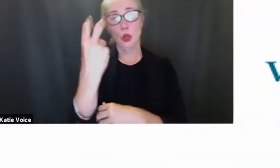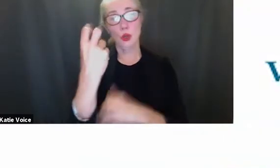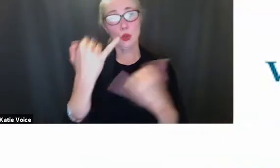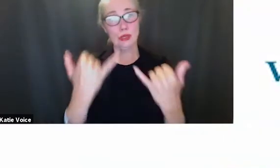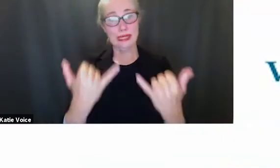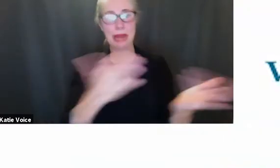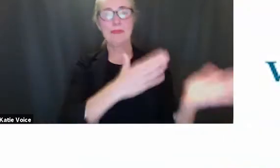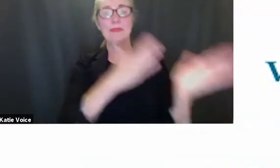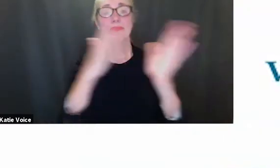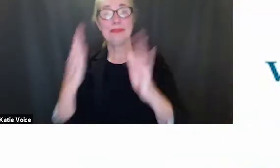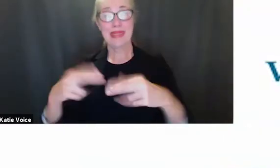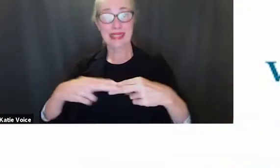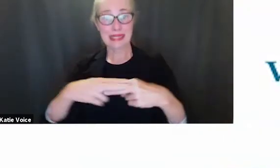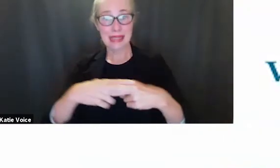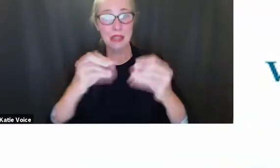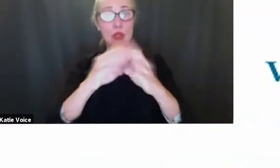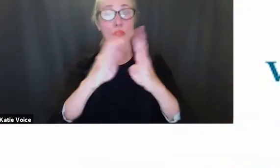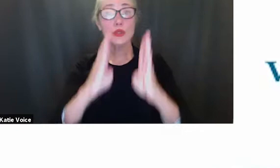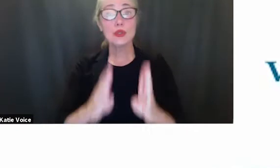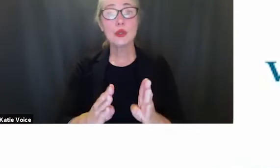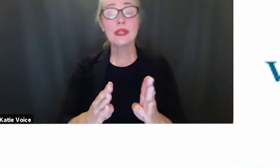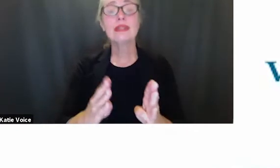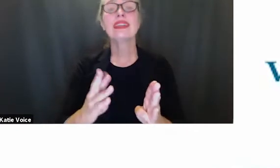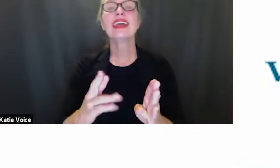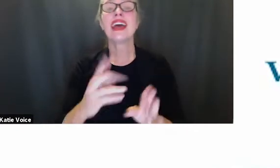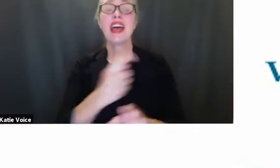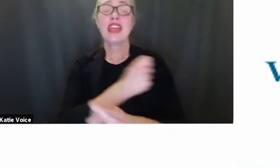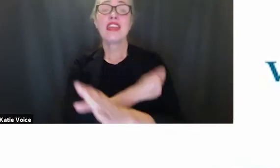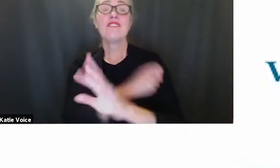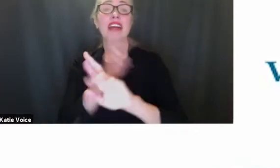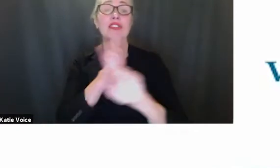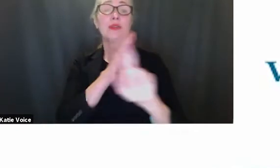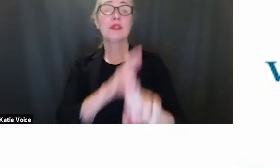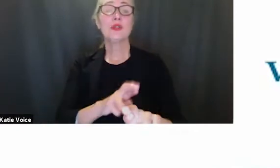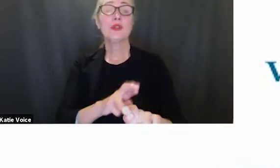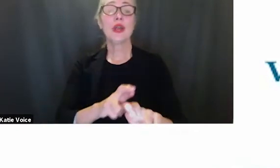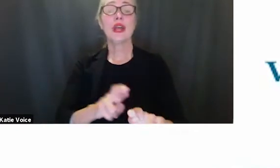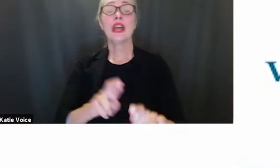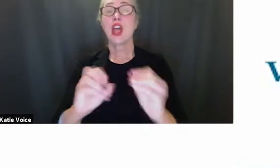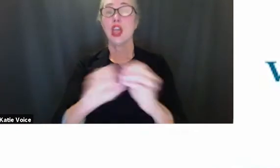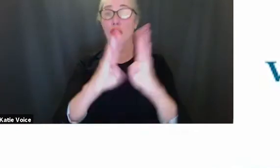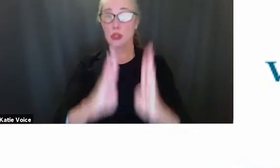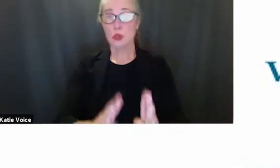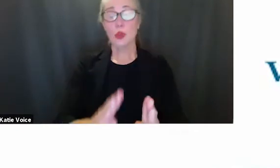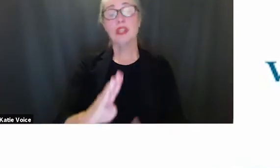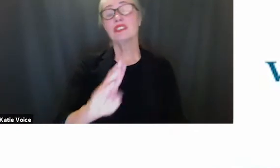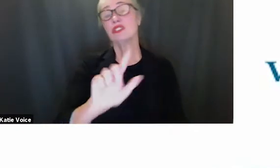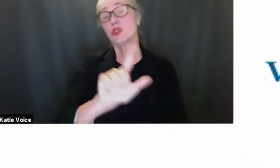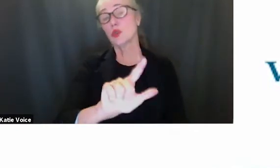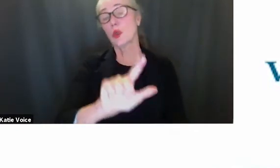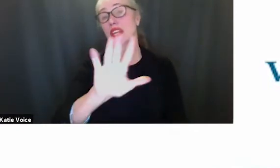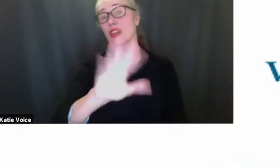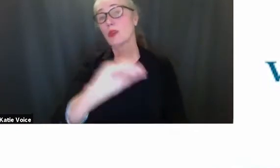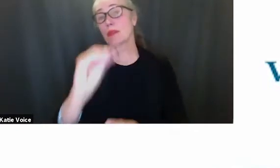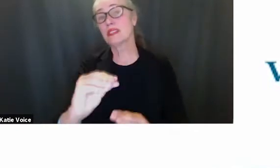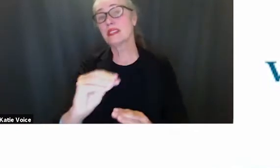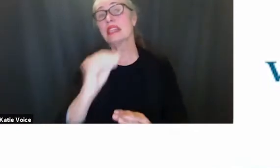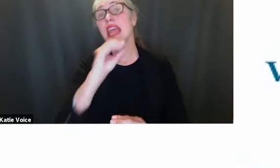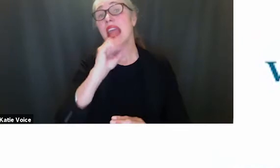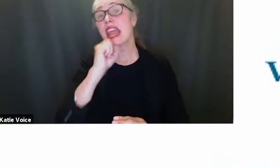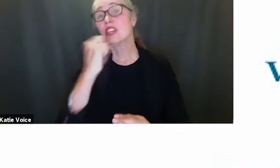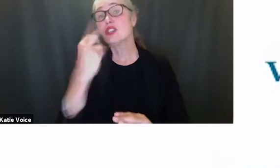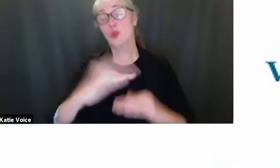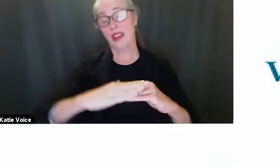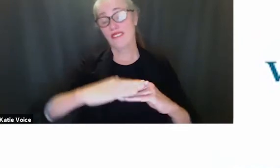So our student vaccination report shows that 23% of our students ages 12 and up have uploaded